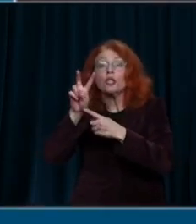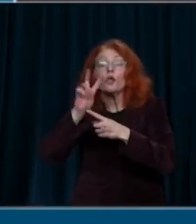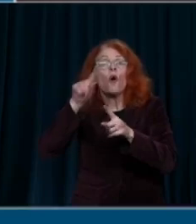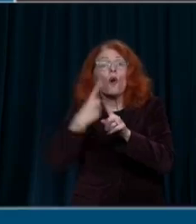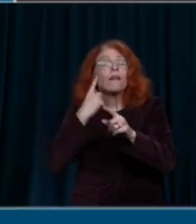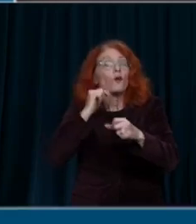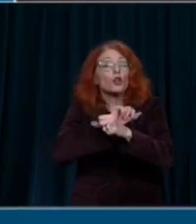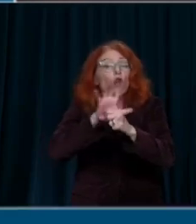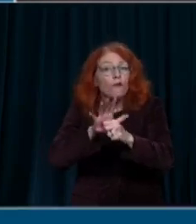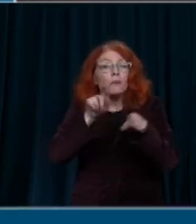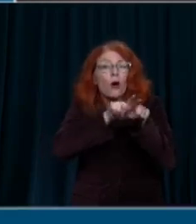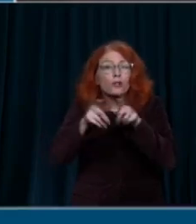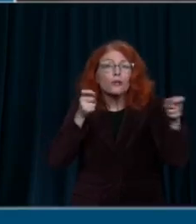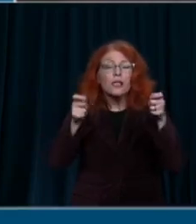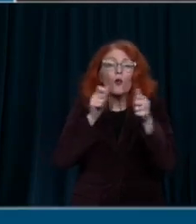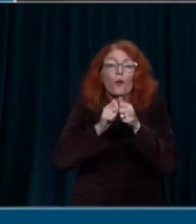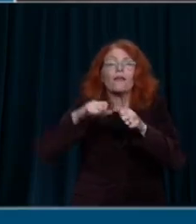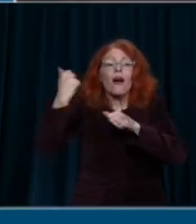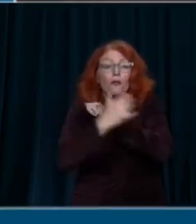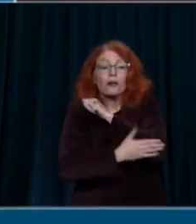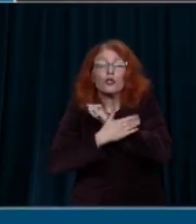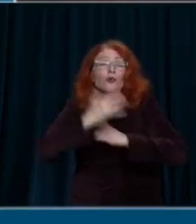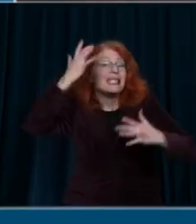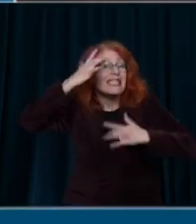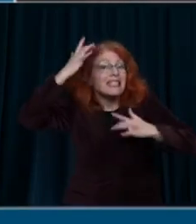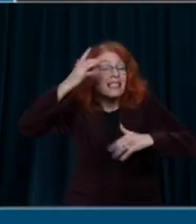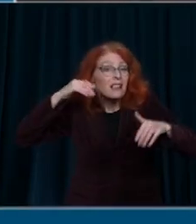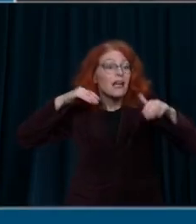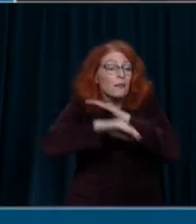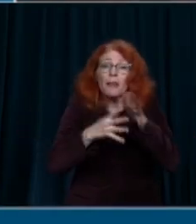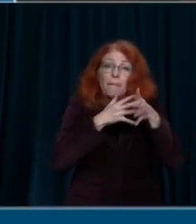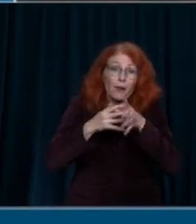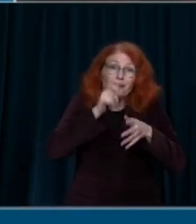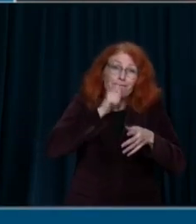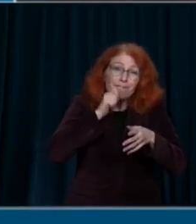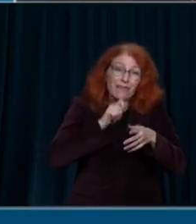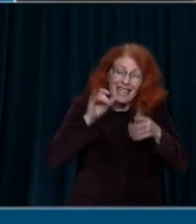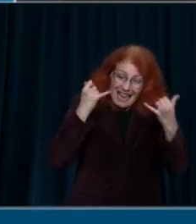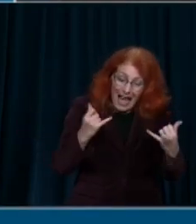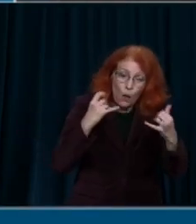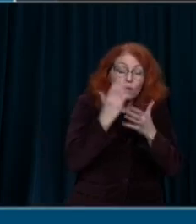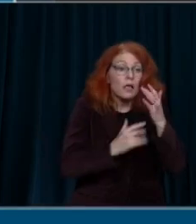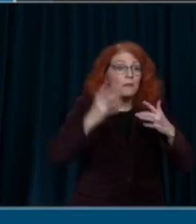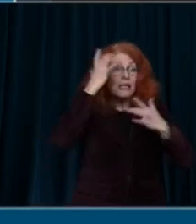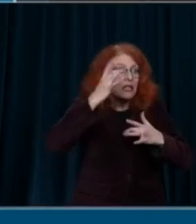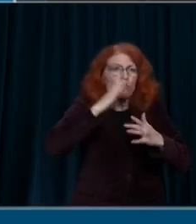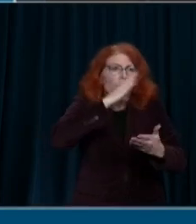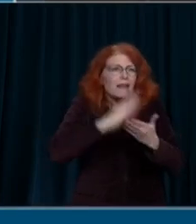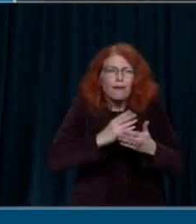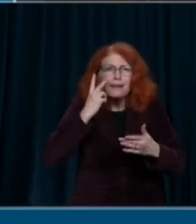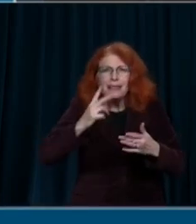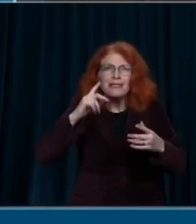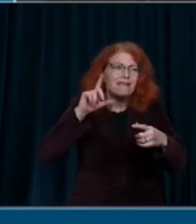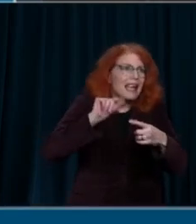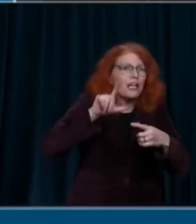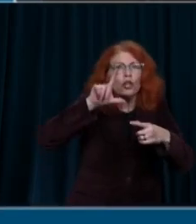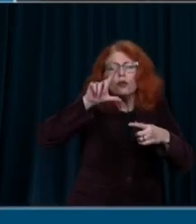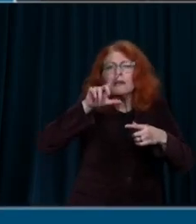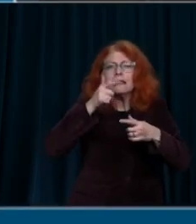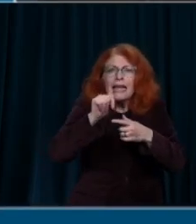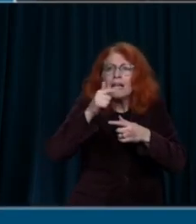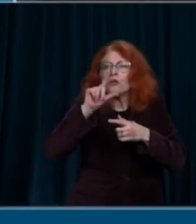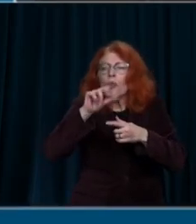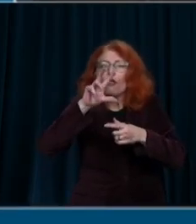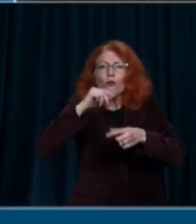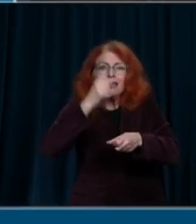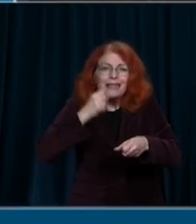COVID, but it deals with these foreign diseases that are coming in here now that America's dealing with. Some of these diseases we haven't seen in 10 and 20 and 30 years. And so we